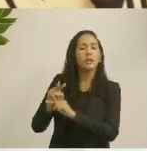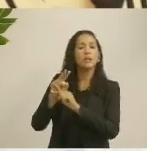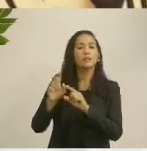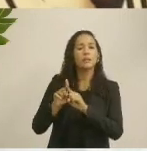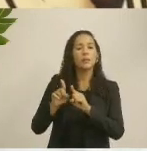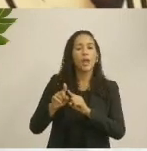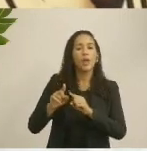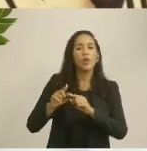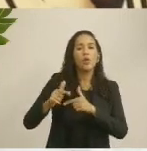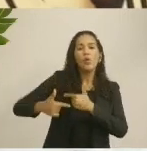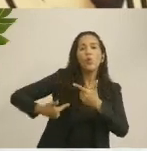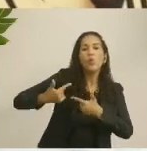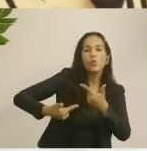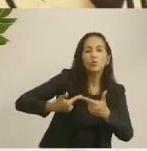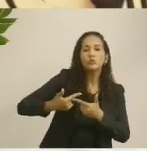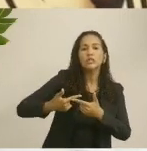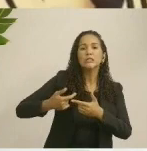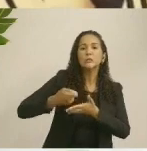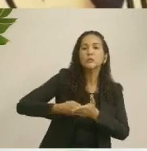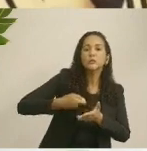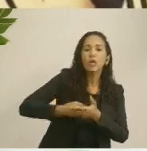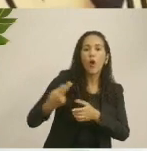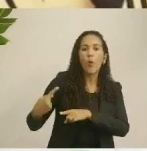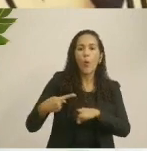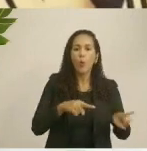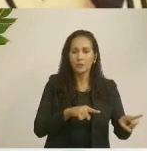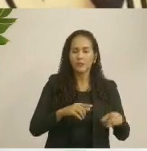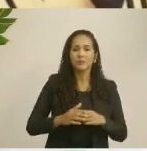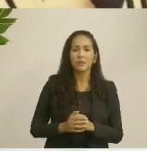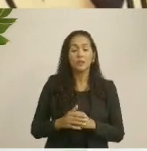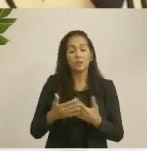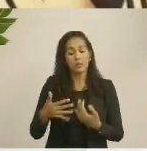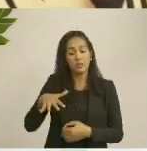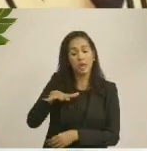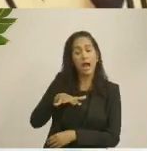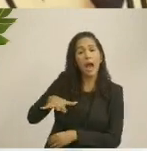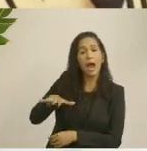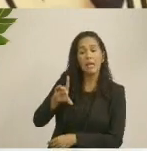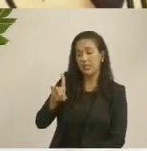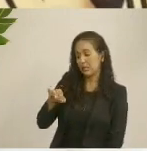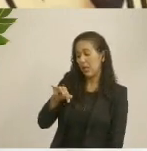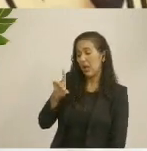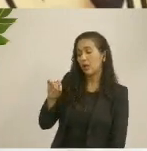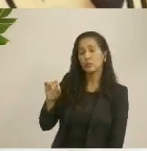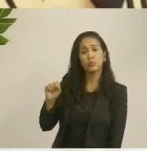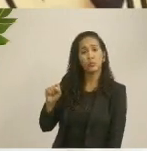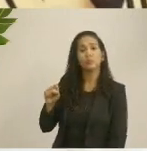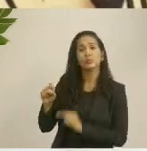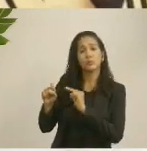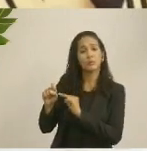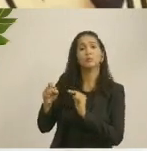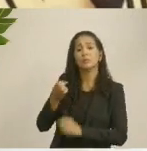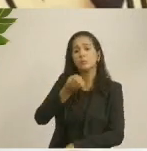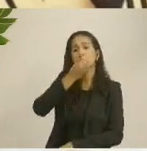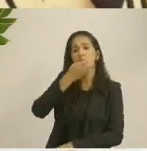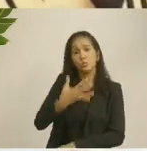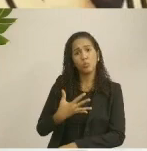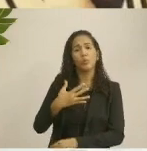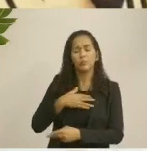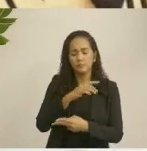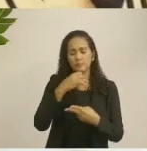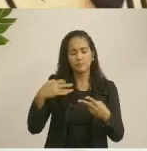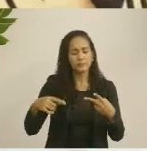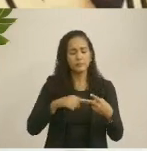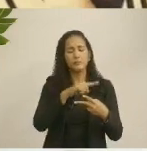is one area that I want to quickly mention. A second innovation that I want to mention is